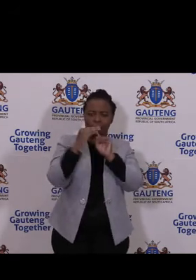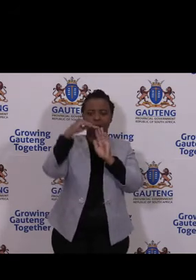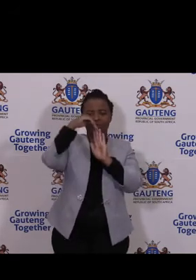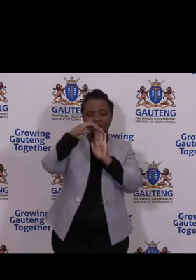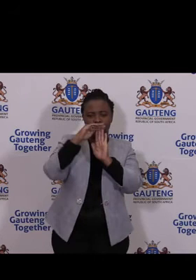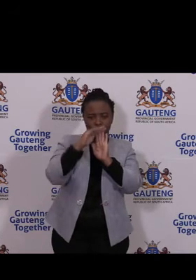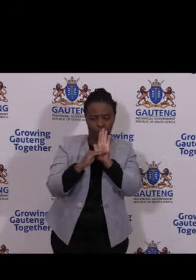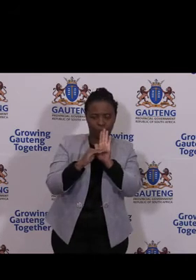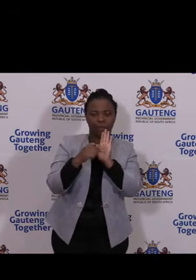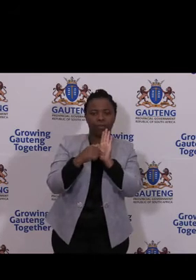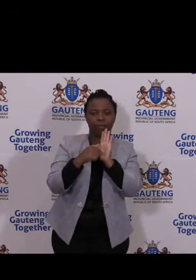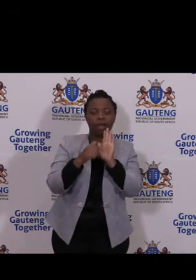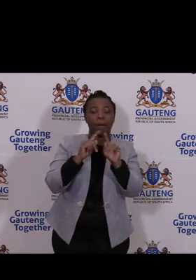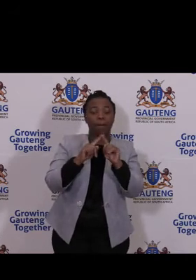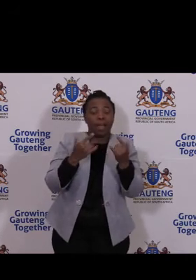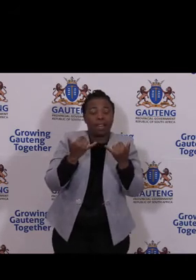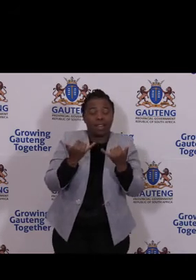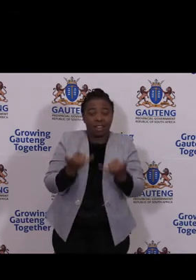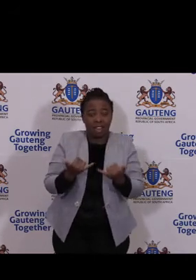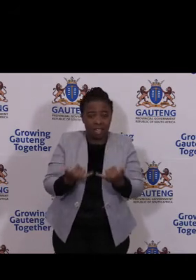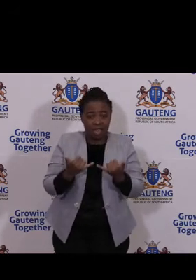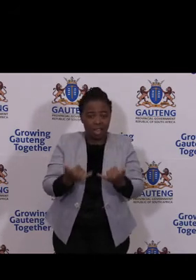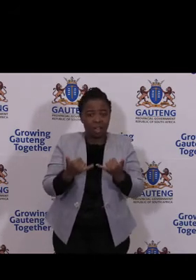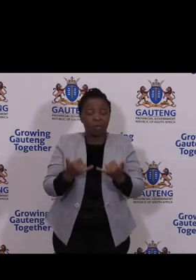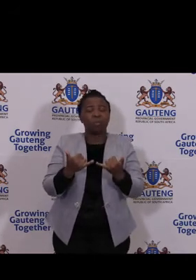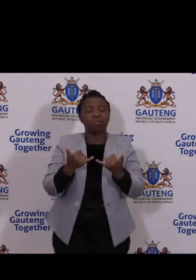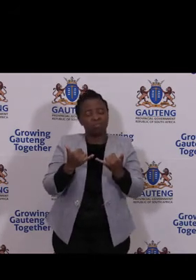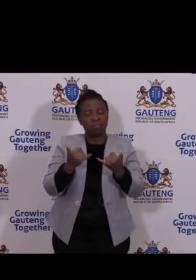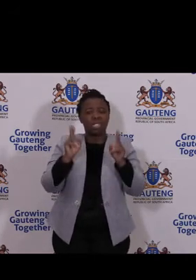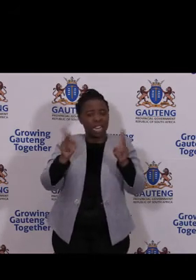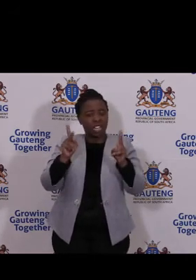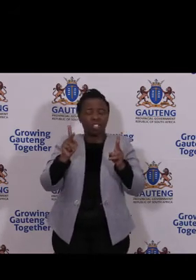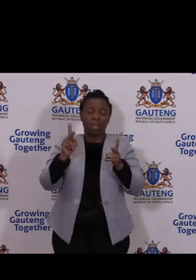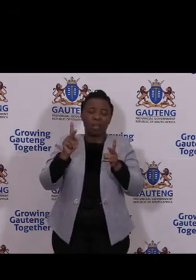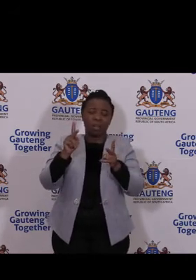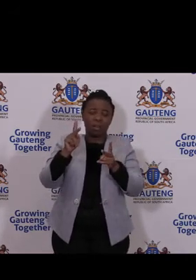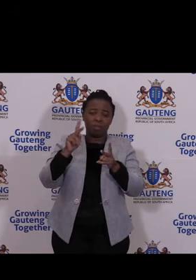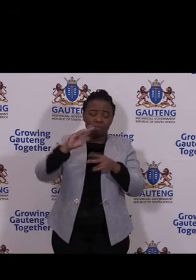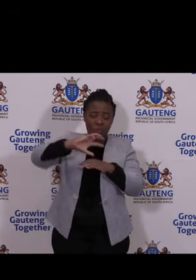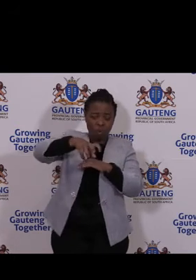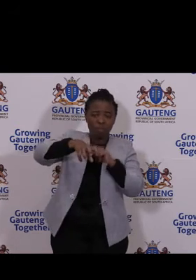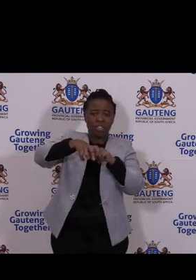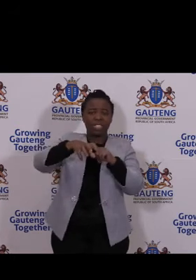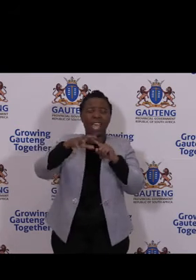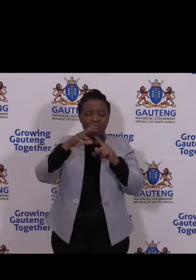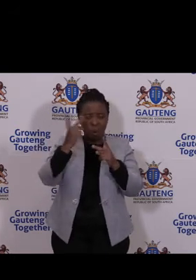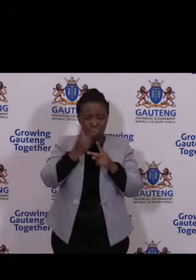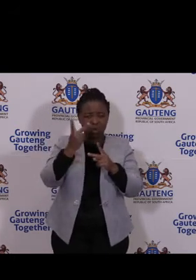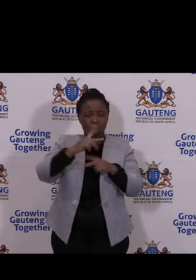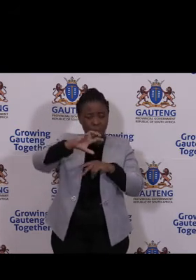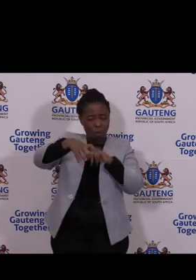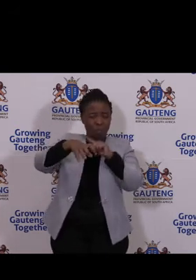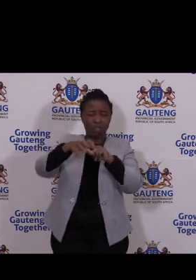of our urban nature of the province, and also because of the highly populated province, 1 in